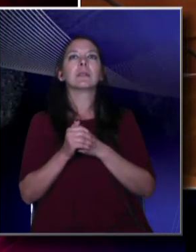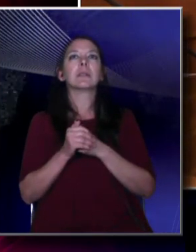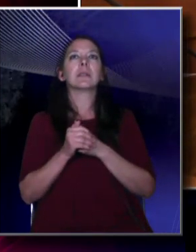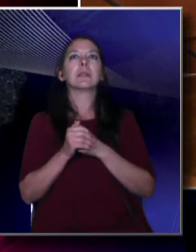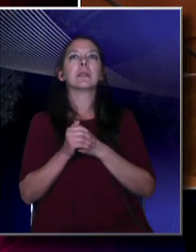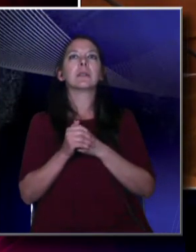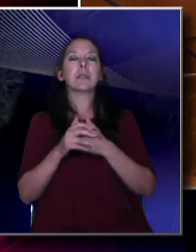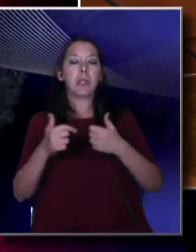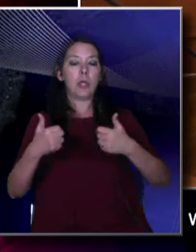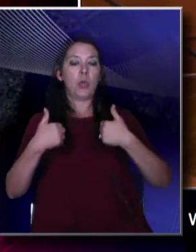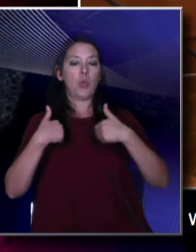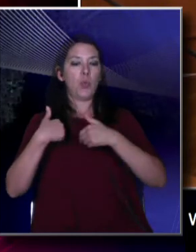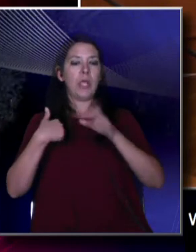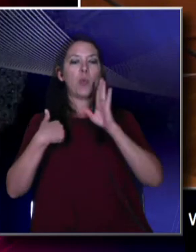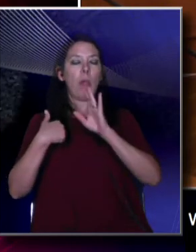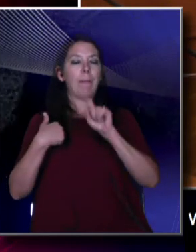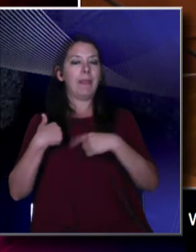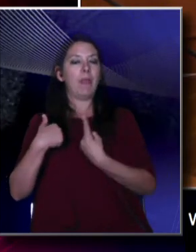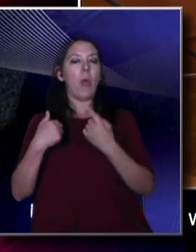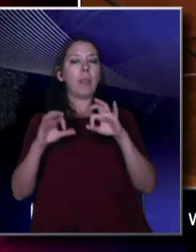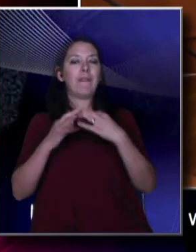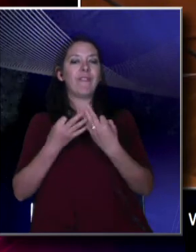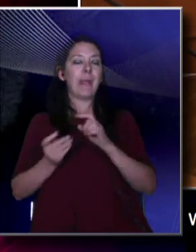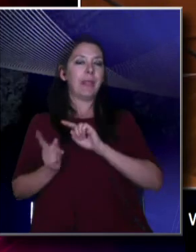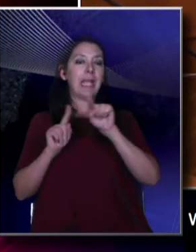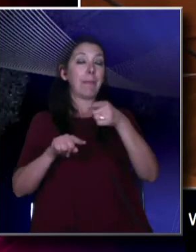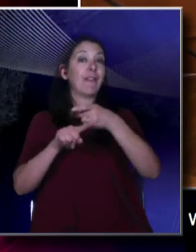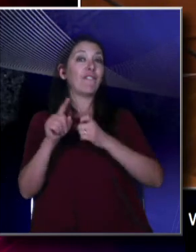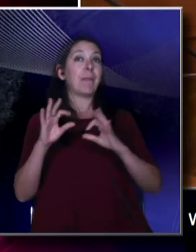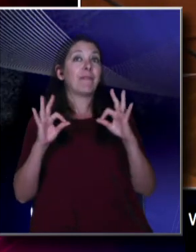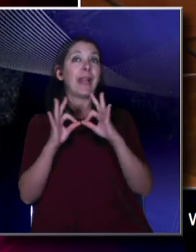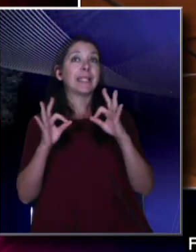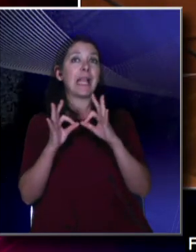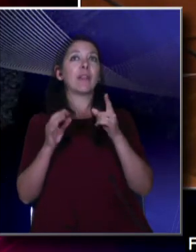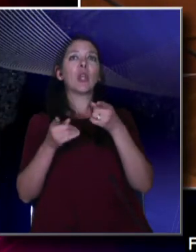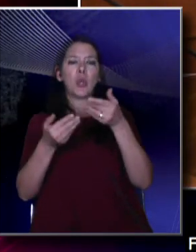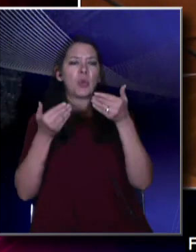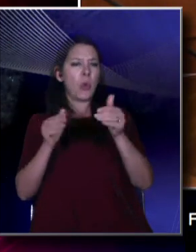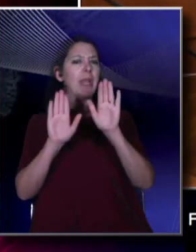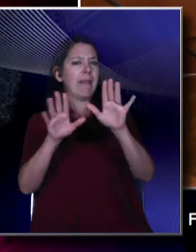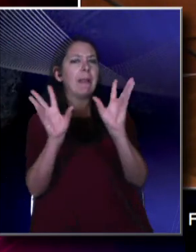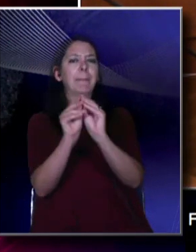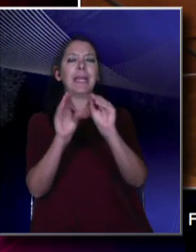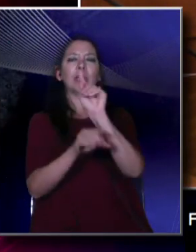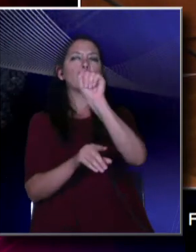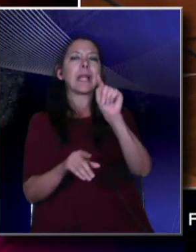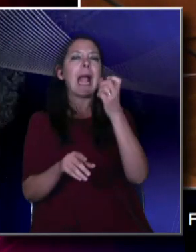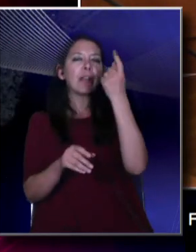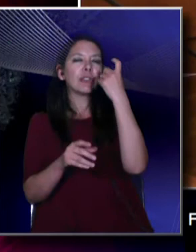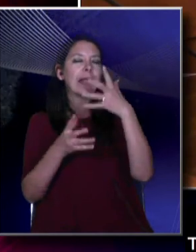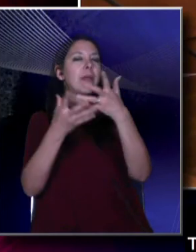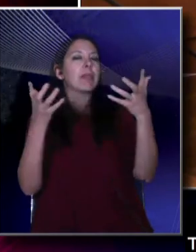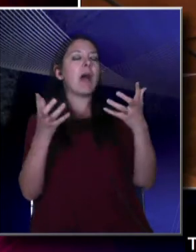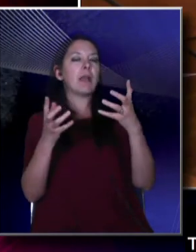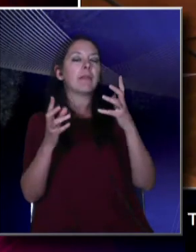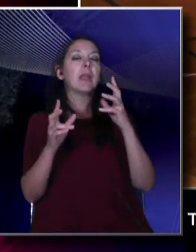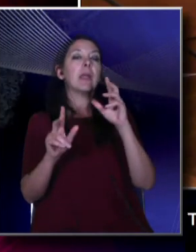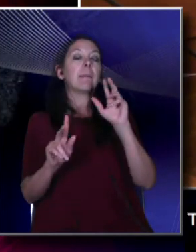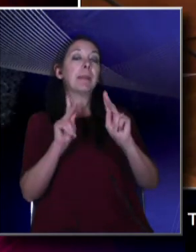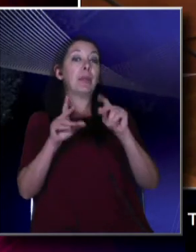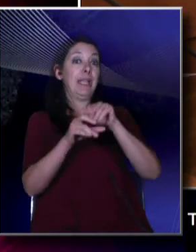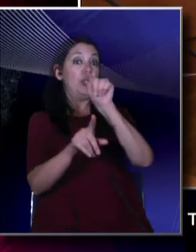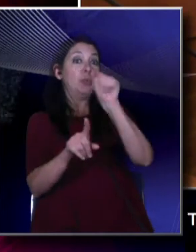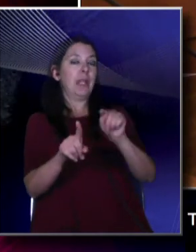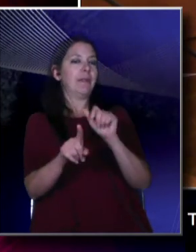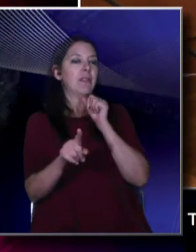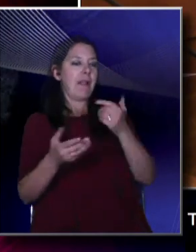We would be the only family coming from Tucson, or from Flagstaff. So please hold your meeting in Tucson, because there's lots of Tucson families that aren't here today because